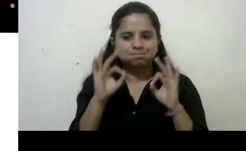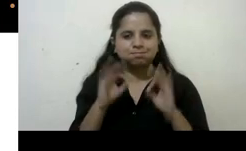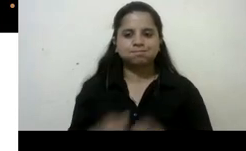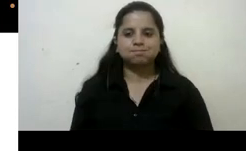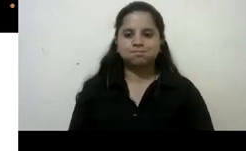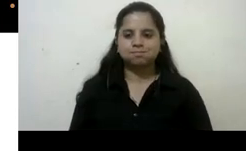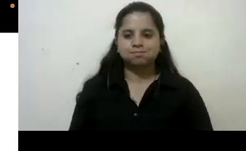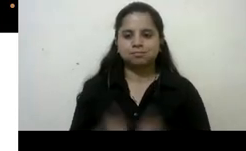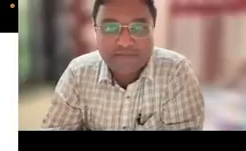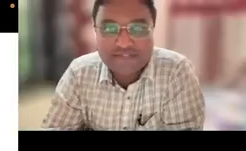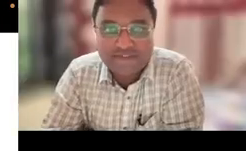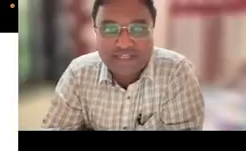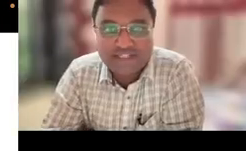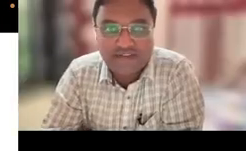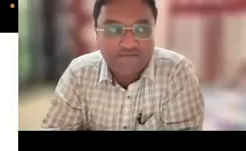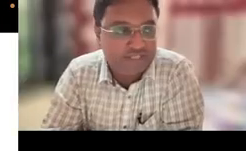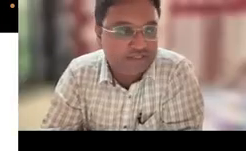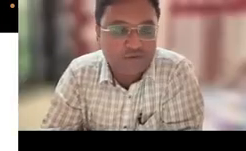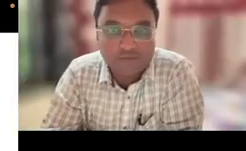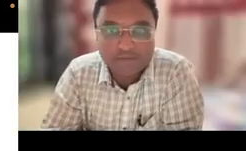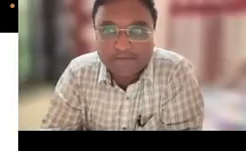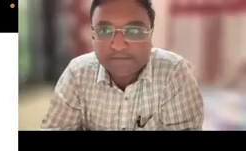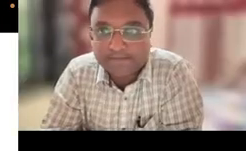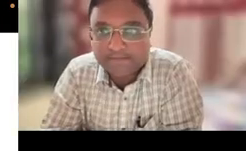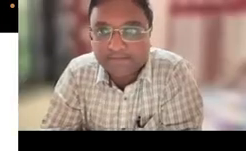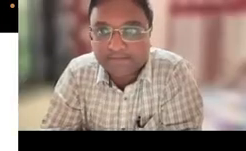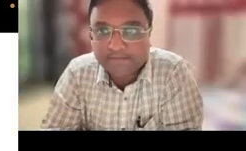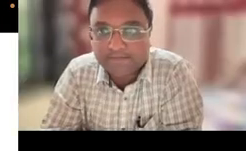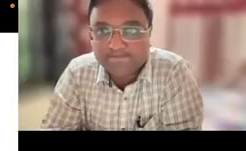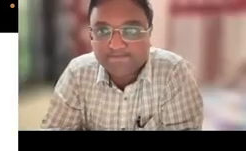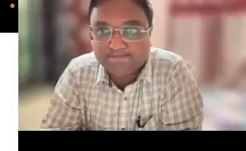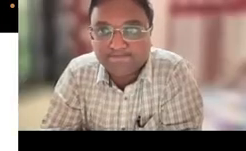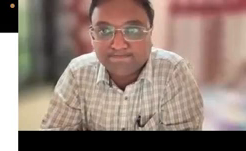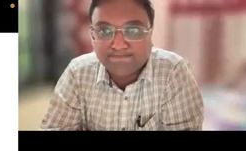Second, teachers in a TDG must feel safe within the group.